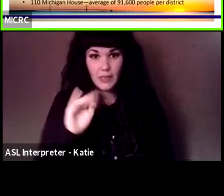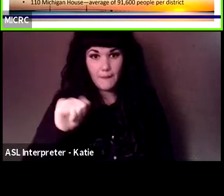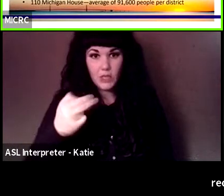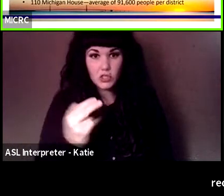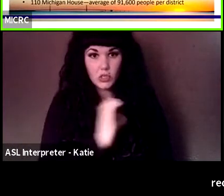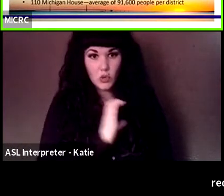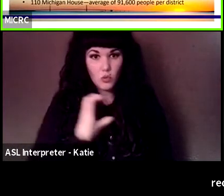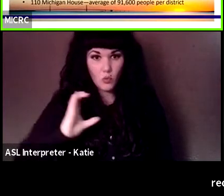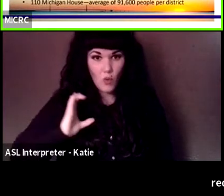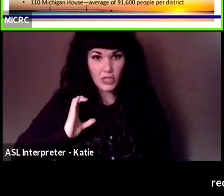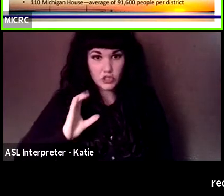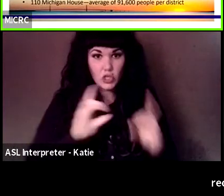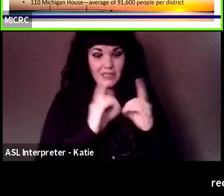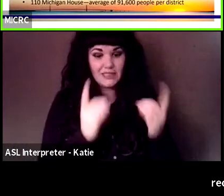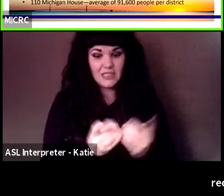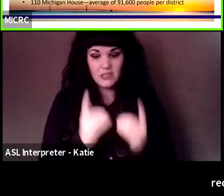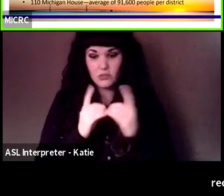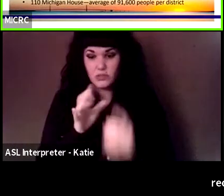with about